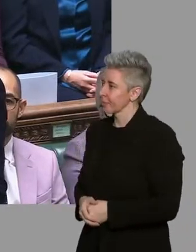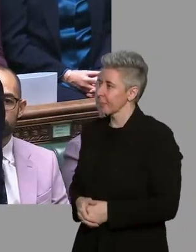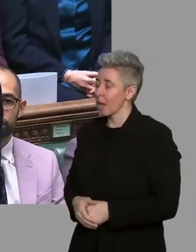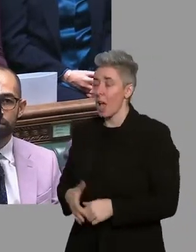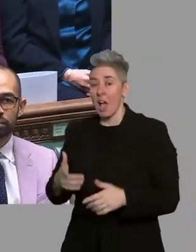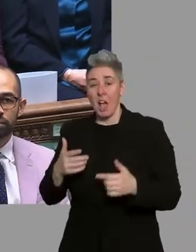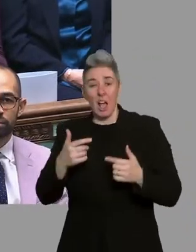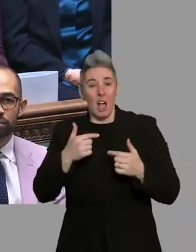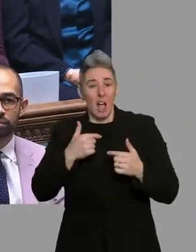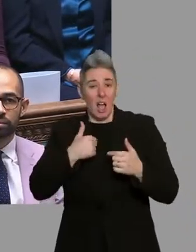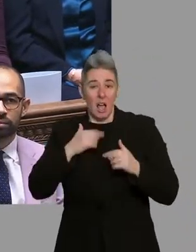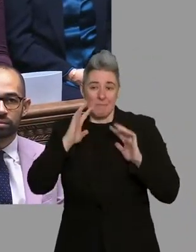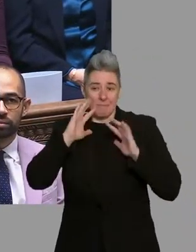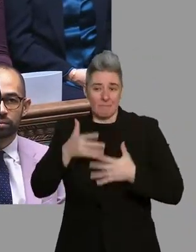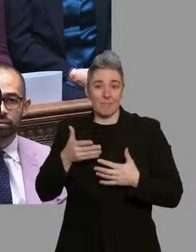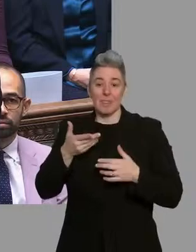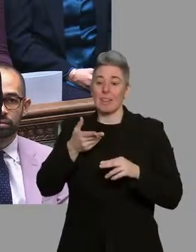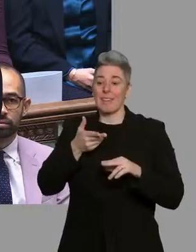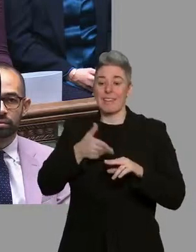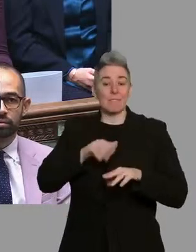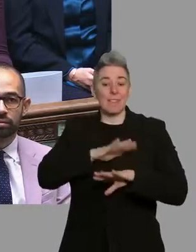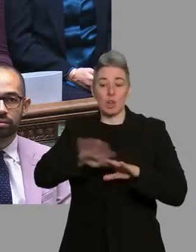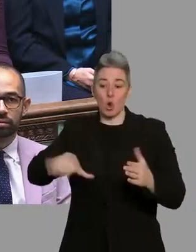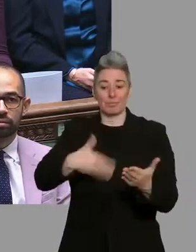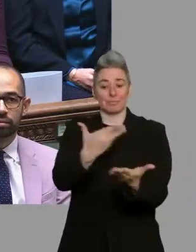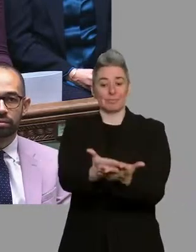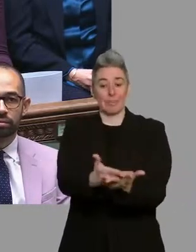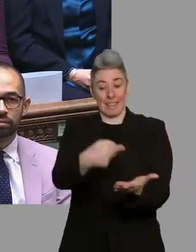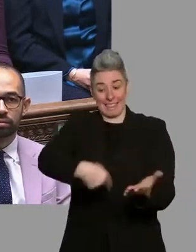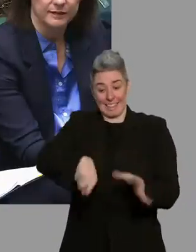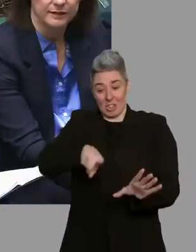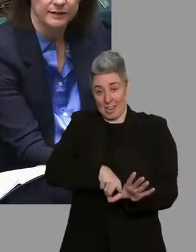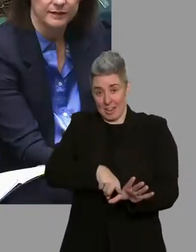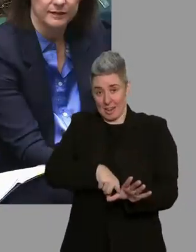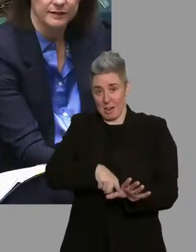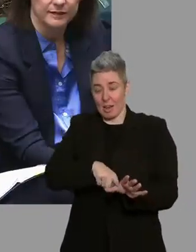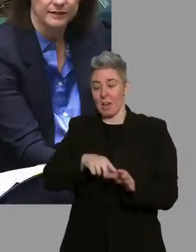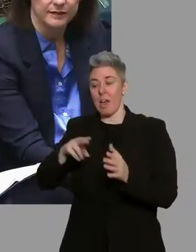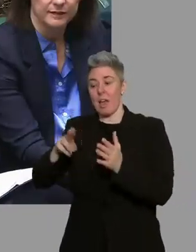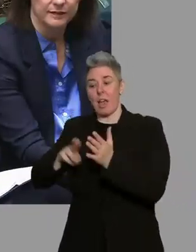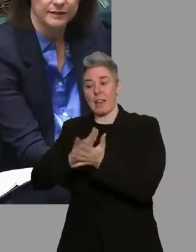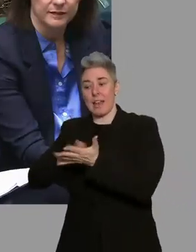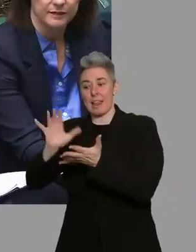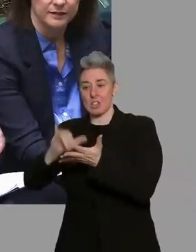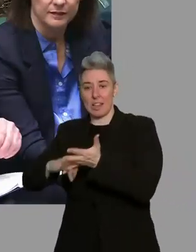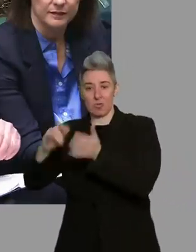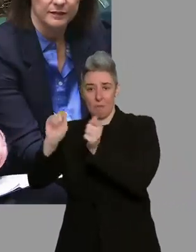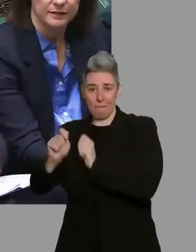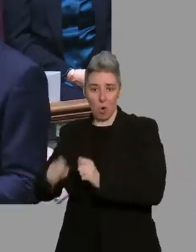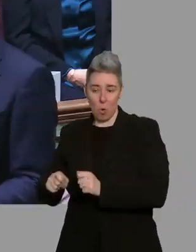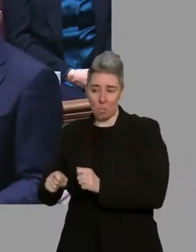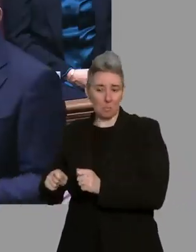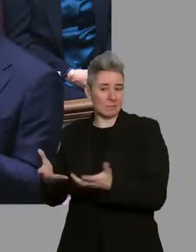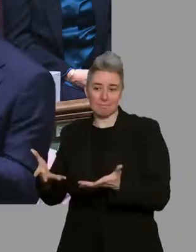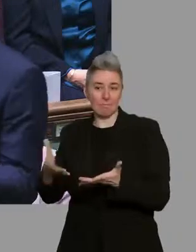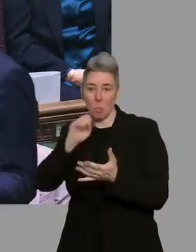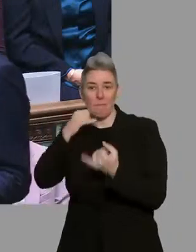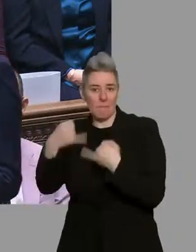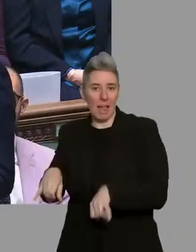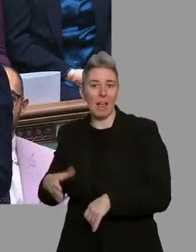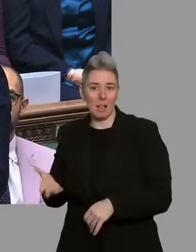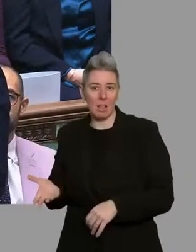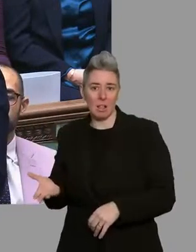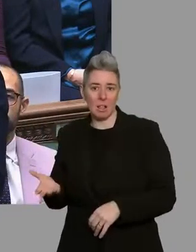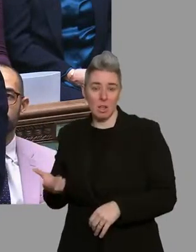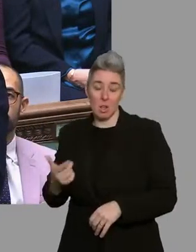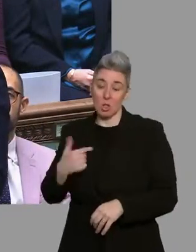year, their NHS reforms, this Parliament will fail. So I hope he will revisit the timetable. But moving on,